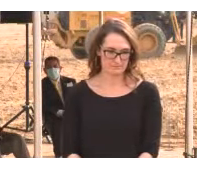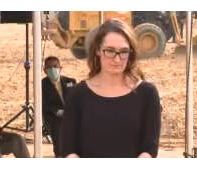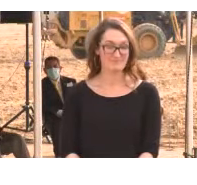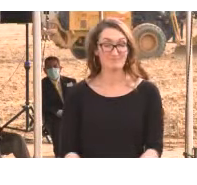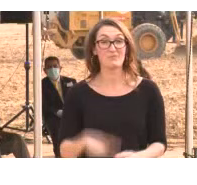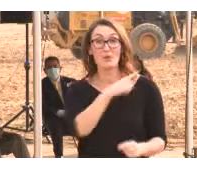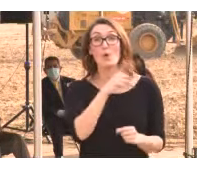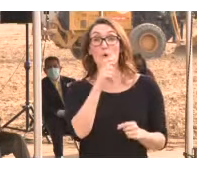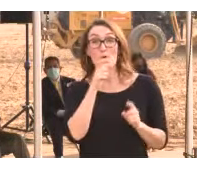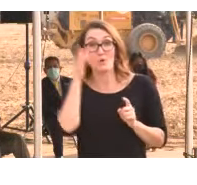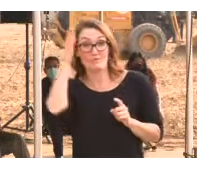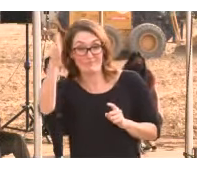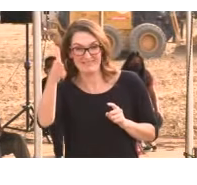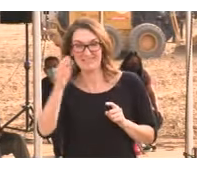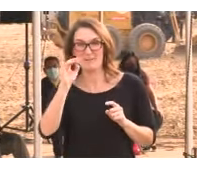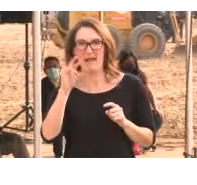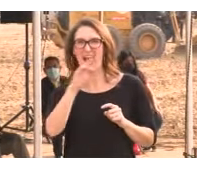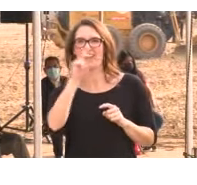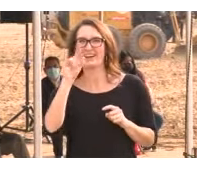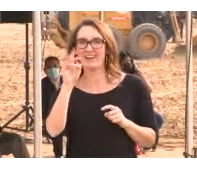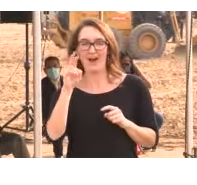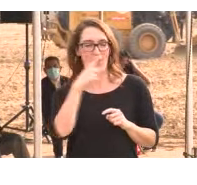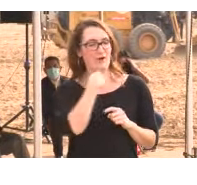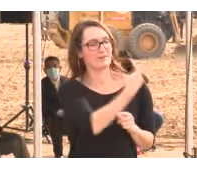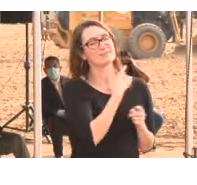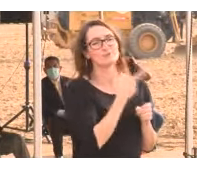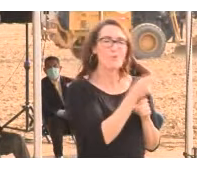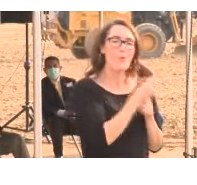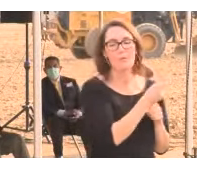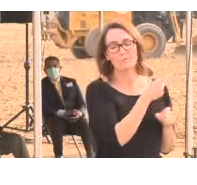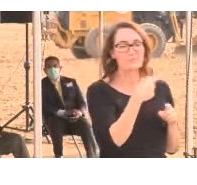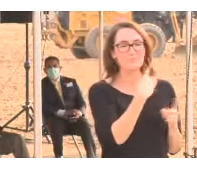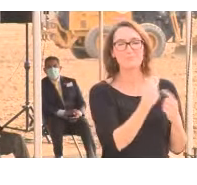Mayor-elect Dyer, you and I were joking earlier today, and I said